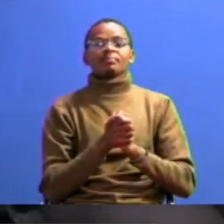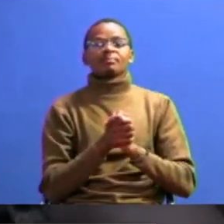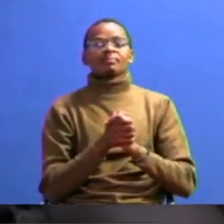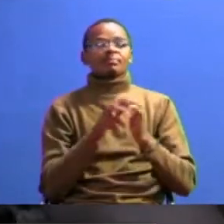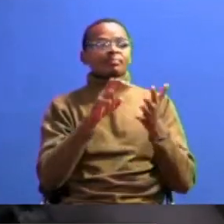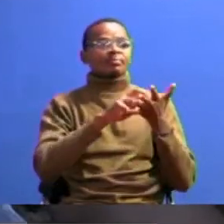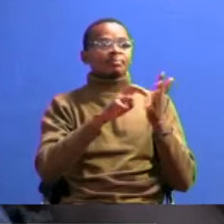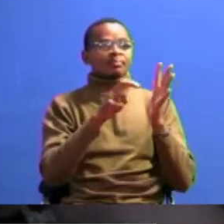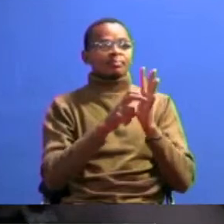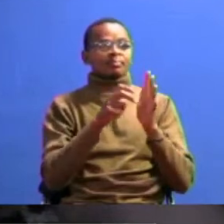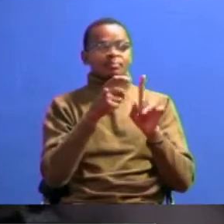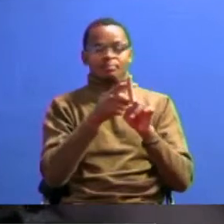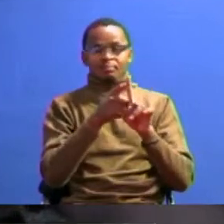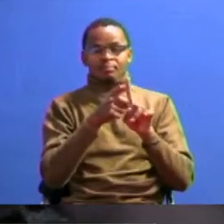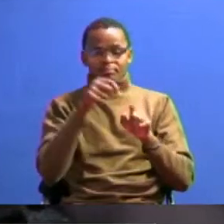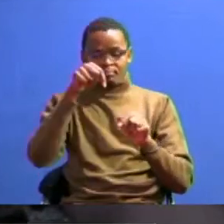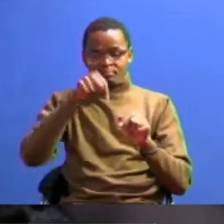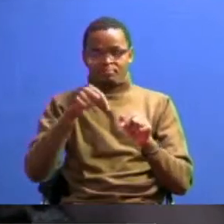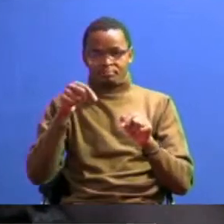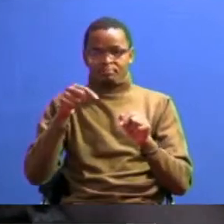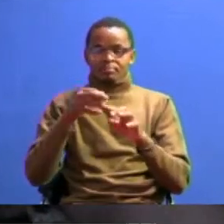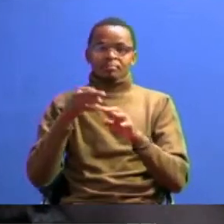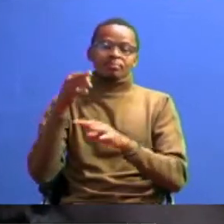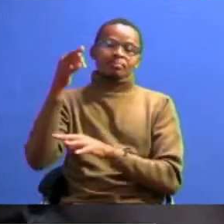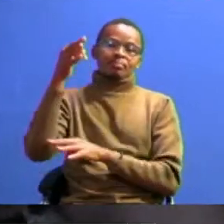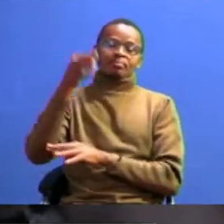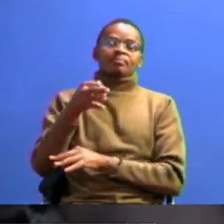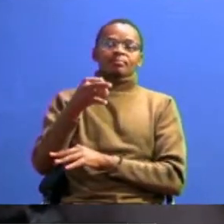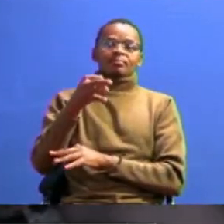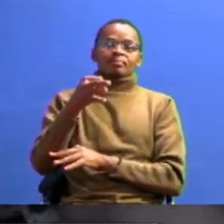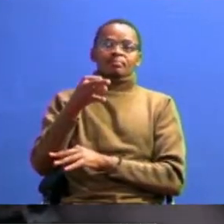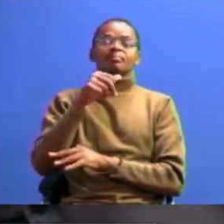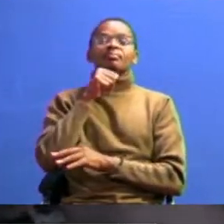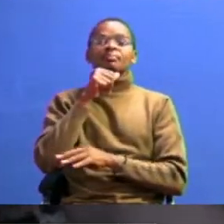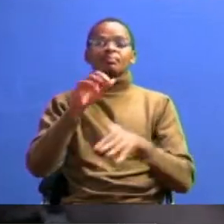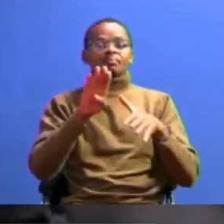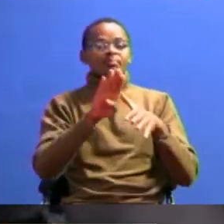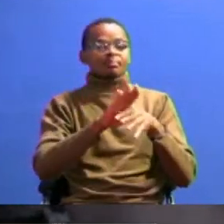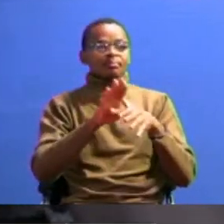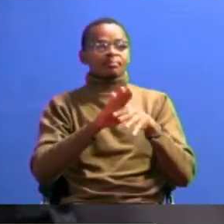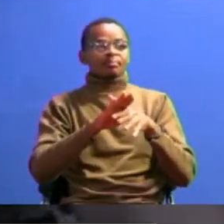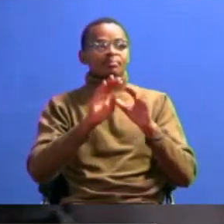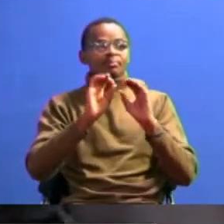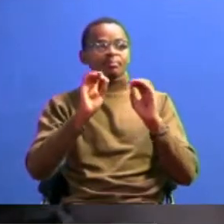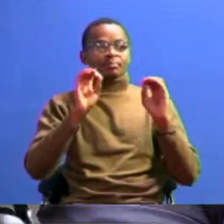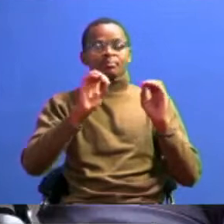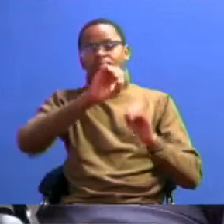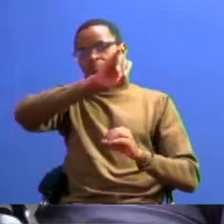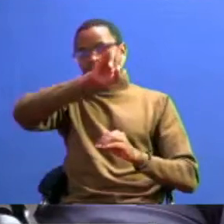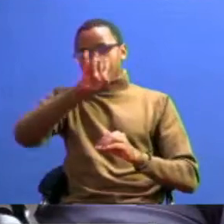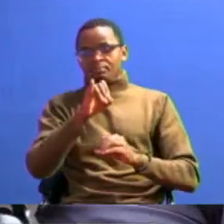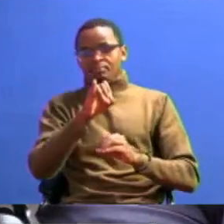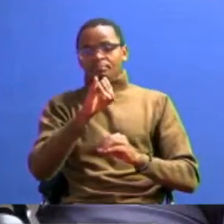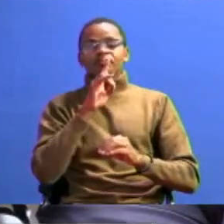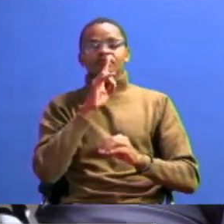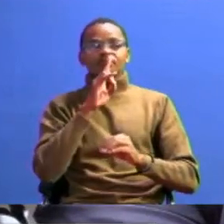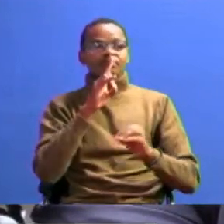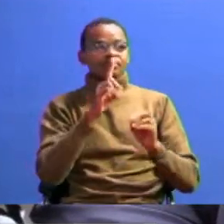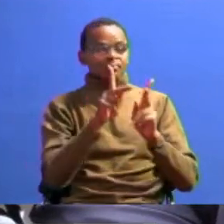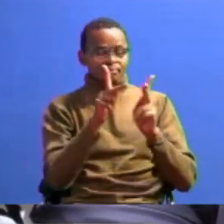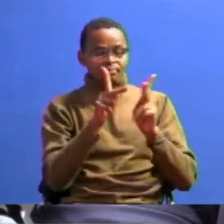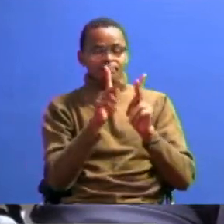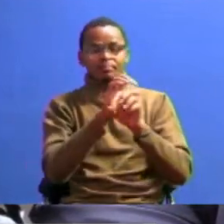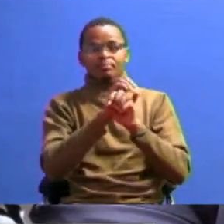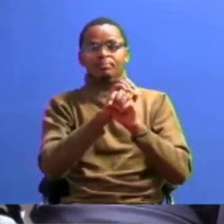Kumaanisha kuanzia leo kwenda mbele sio wanachama tena wa Jubilee. So it's very, very